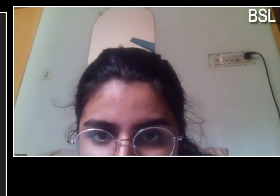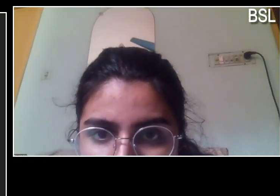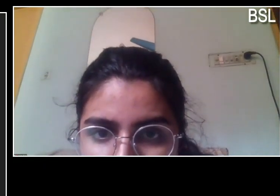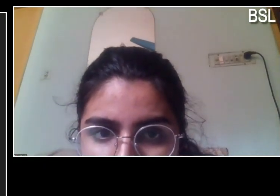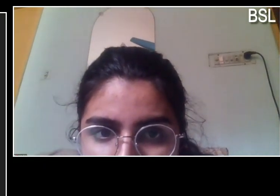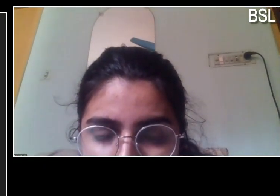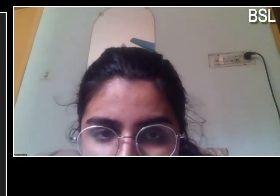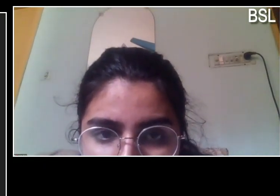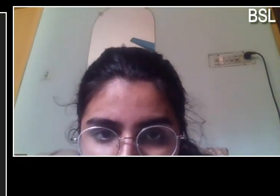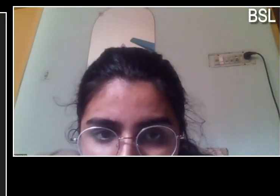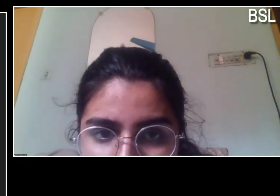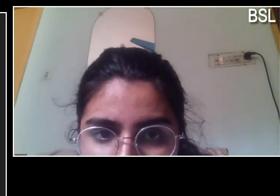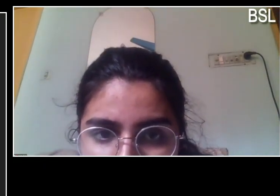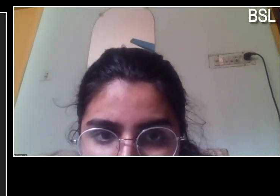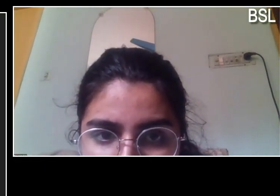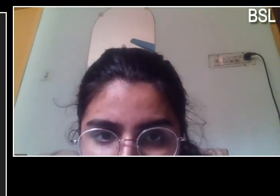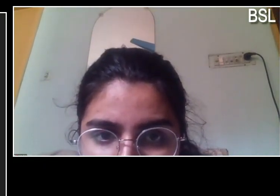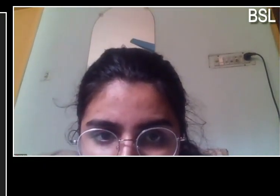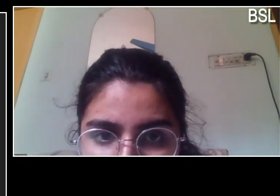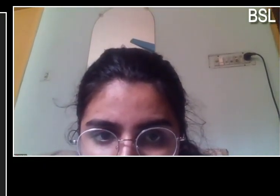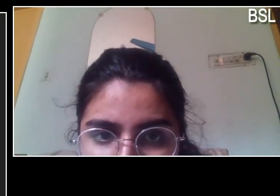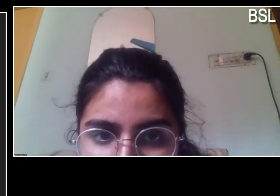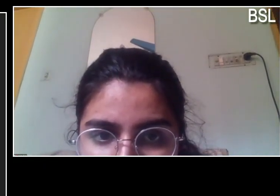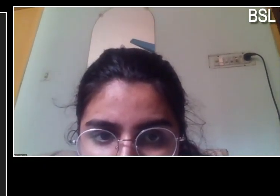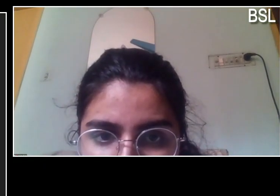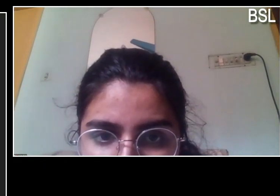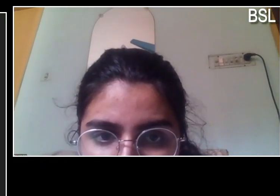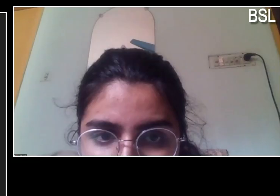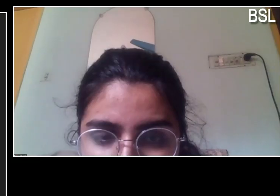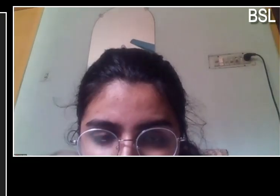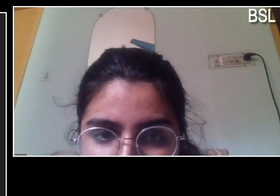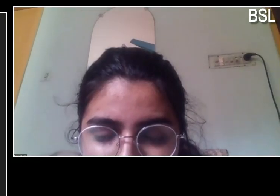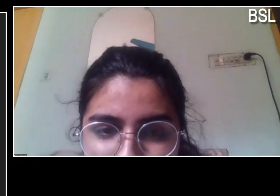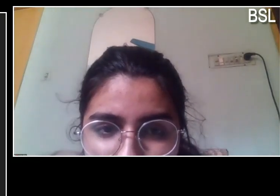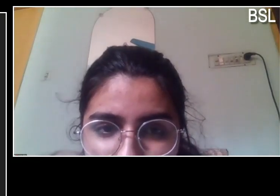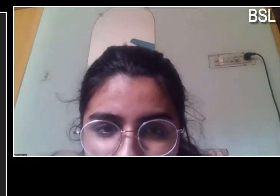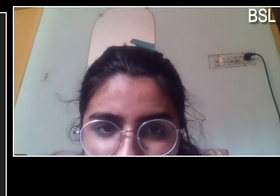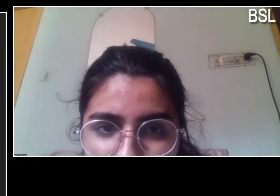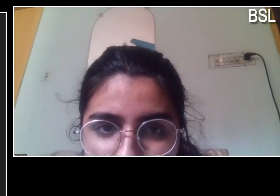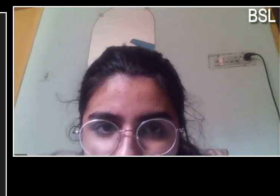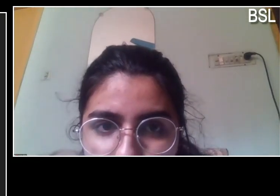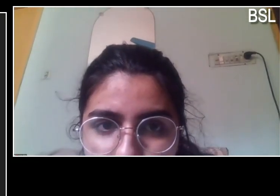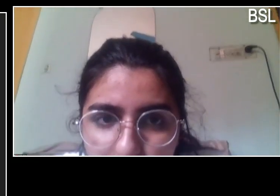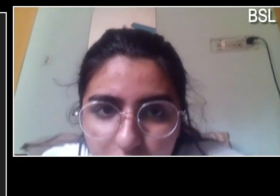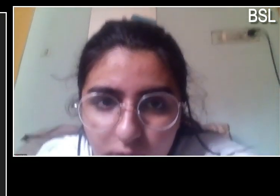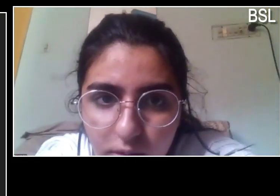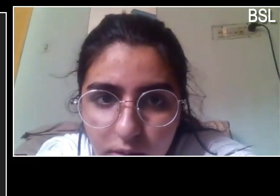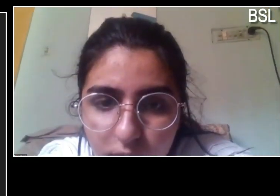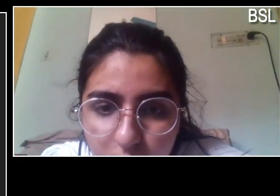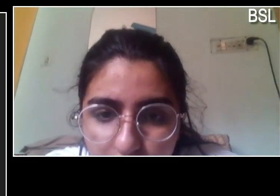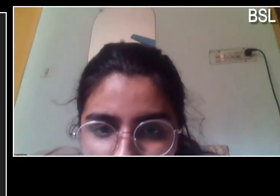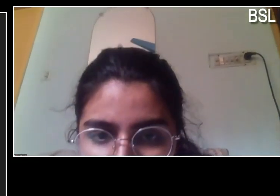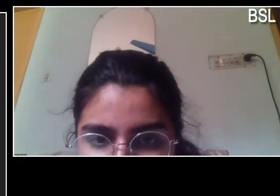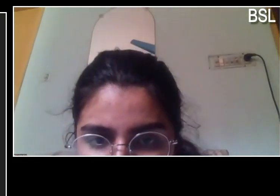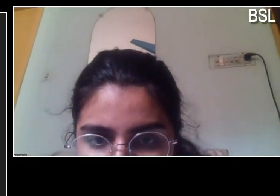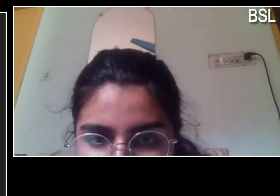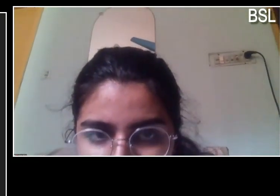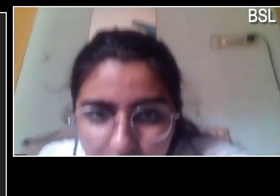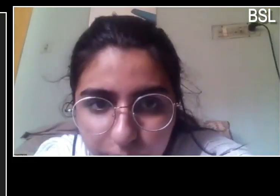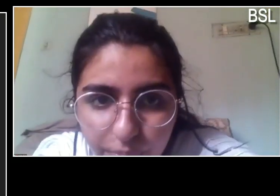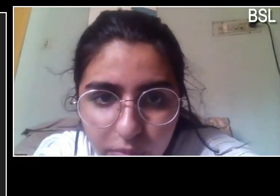in your part of the world, that how governments deal with the accessibility and how civil